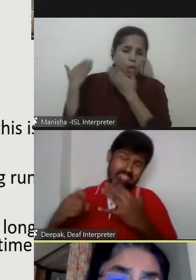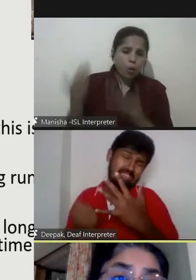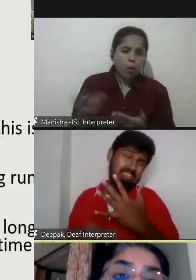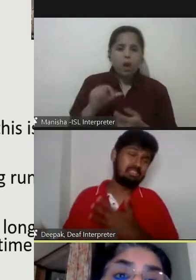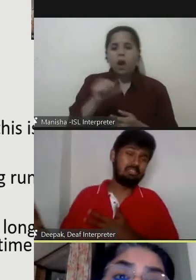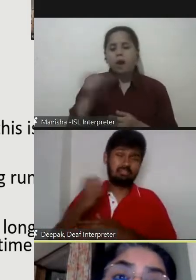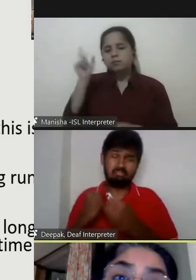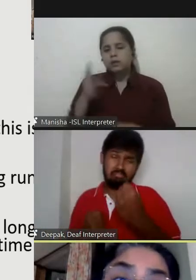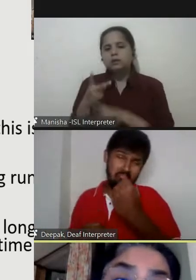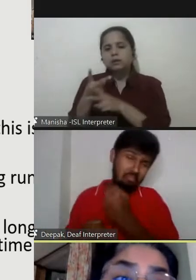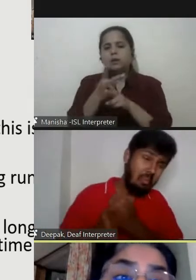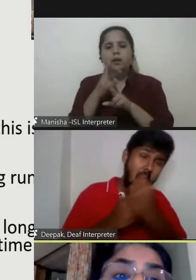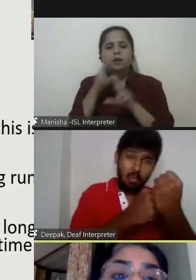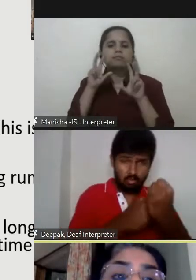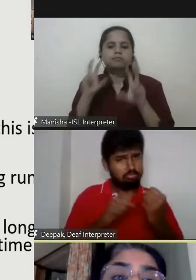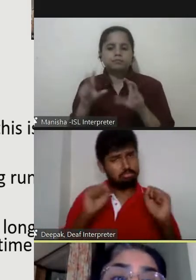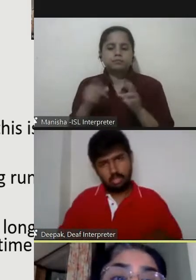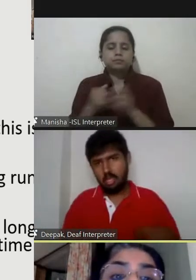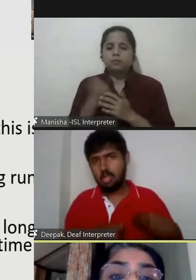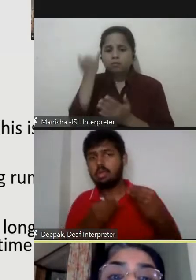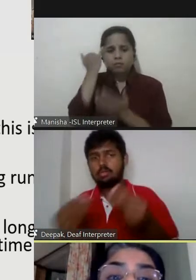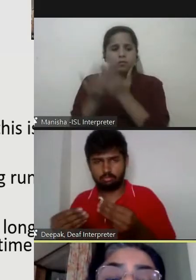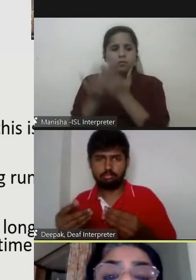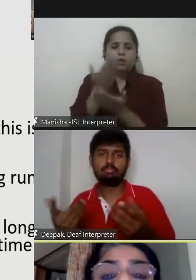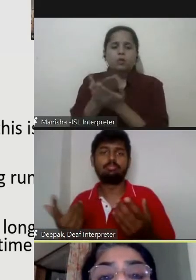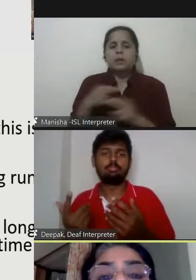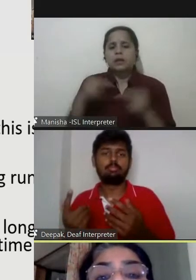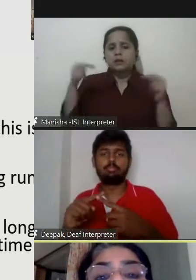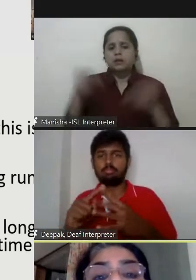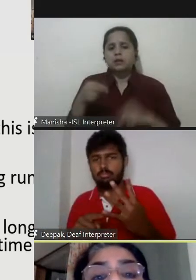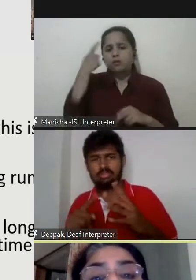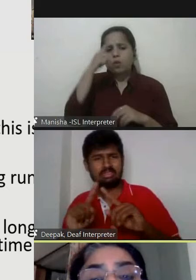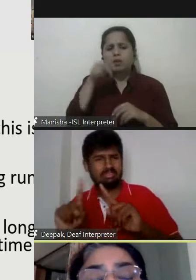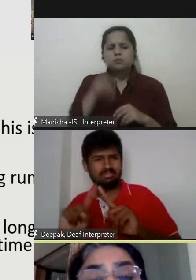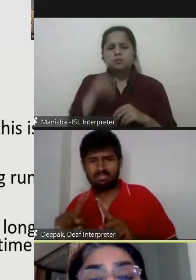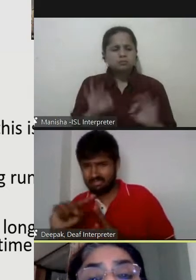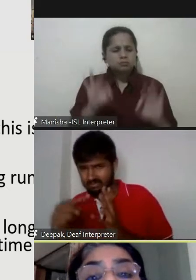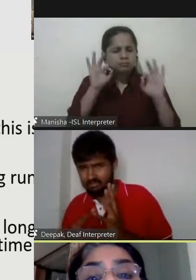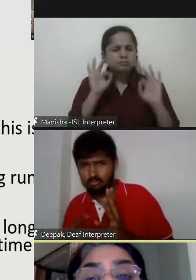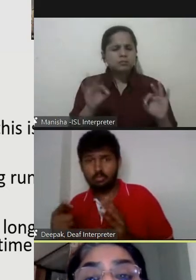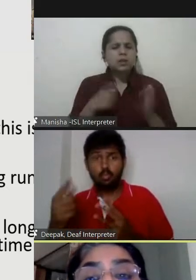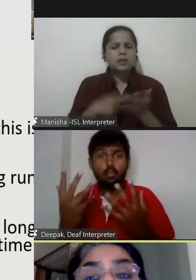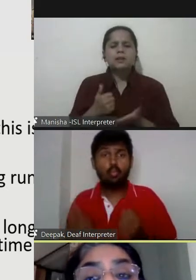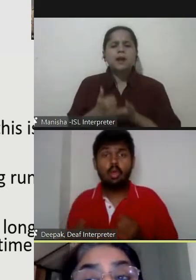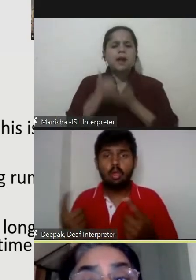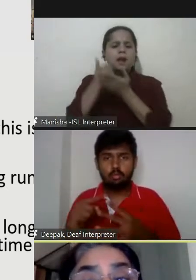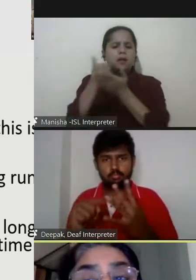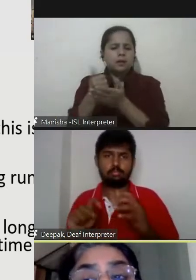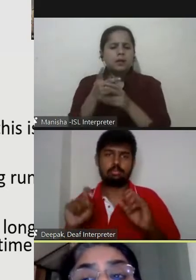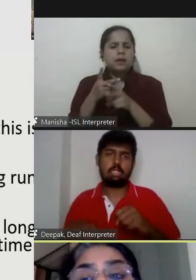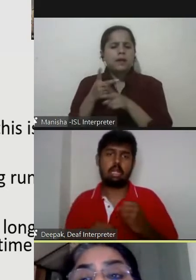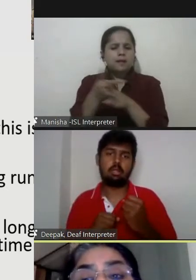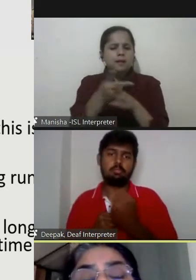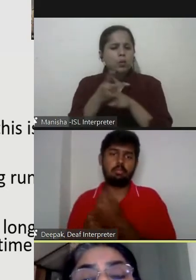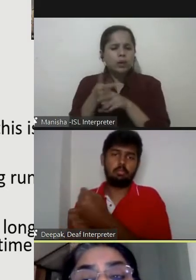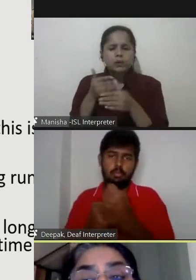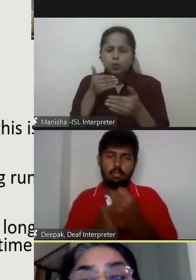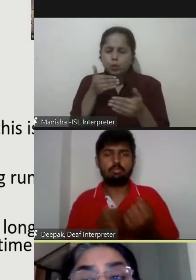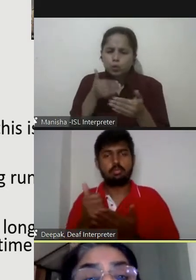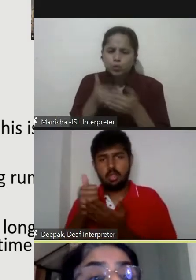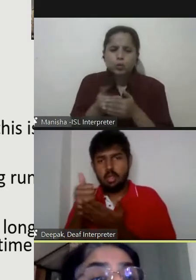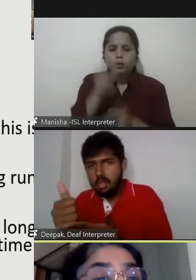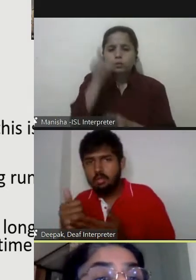of. We recommend the need for comprehensive rehabilitation care closer to where